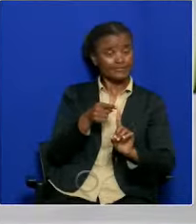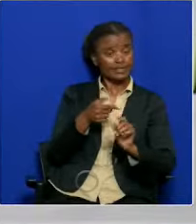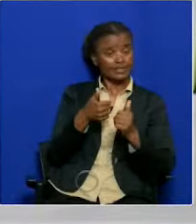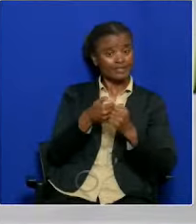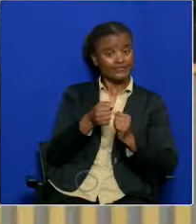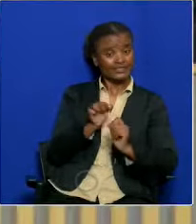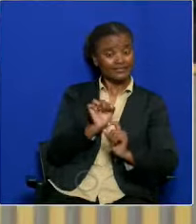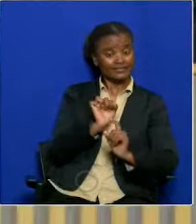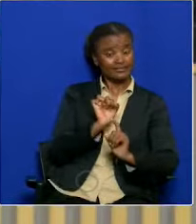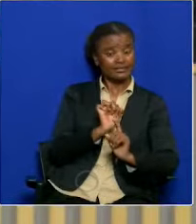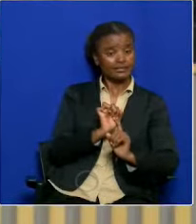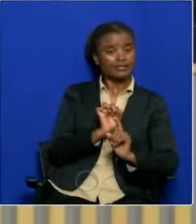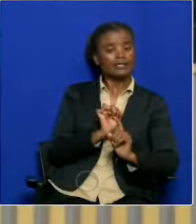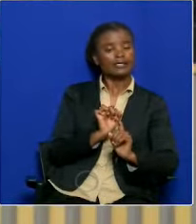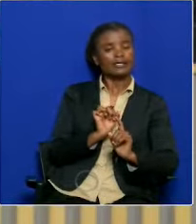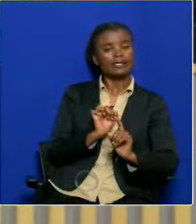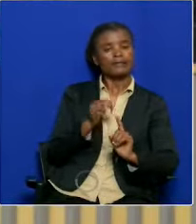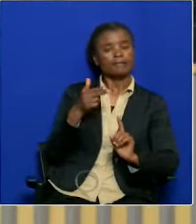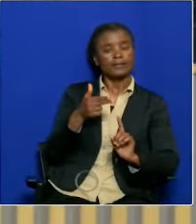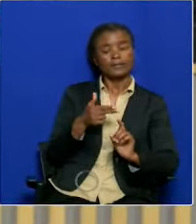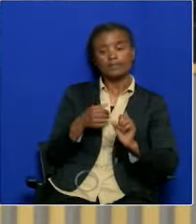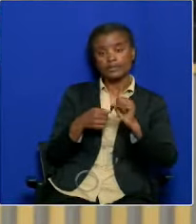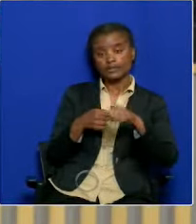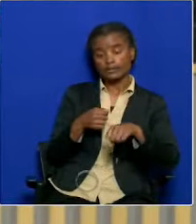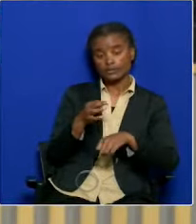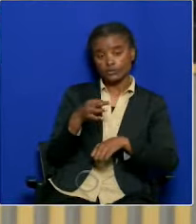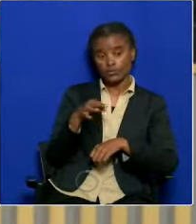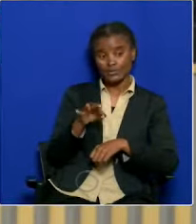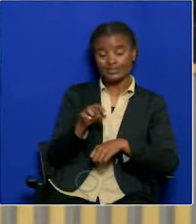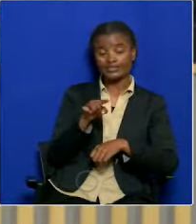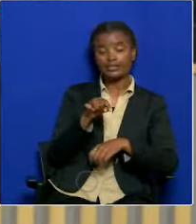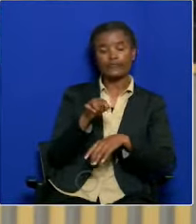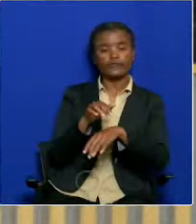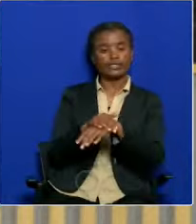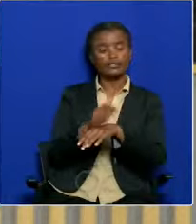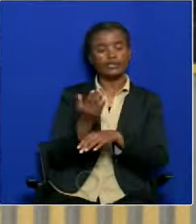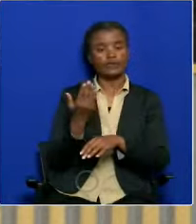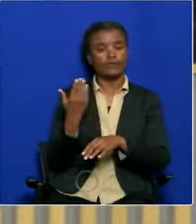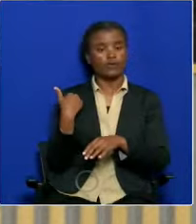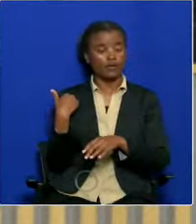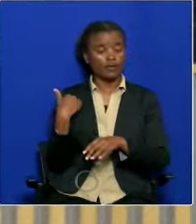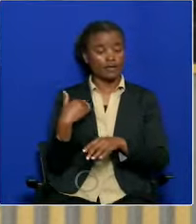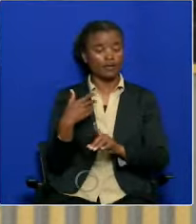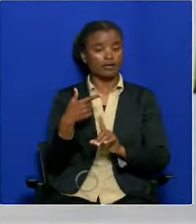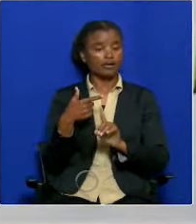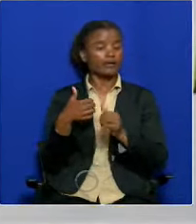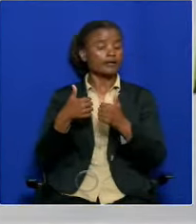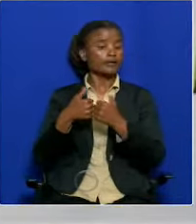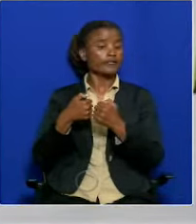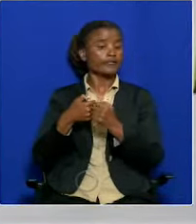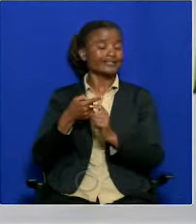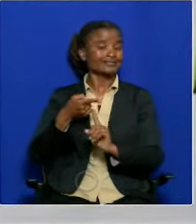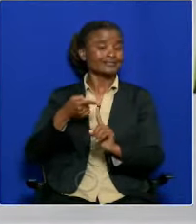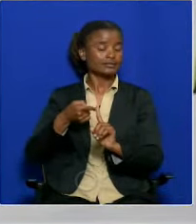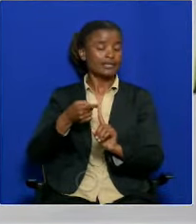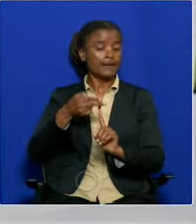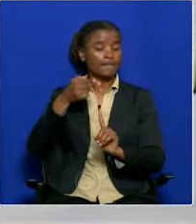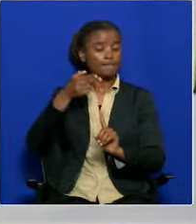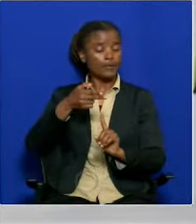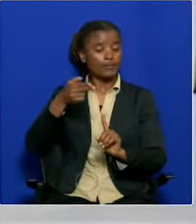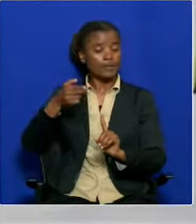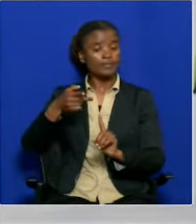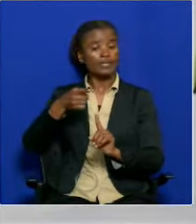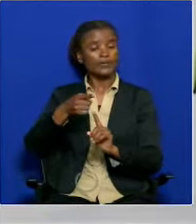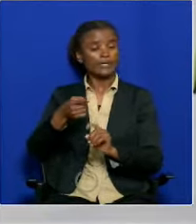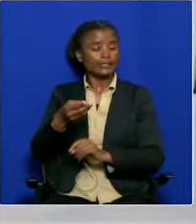one of the friends of the former girlfriend was badly injured in that shooting. That's correct. I believe they are in a wheelchair